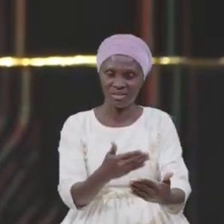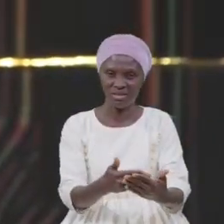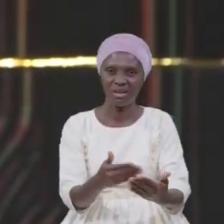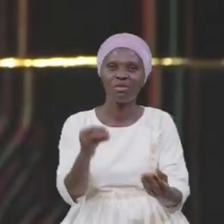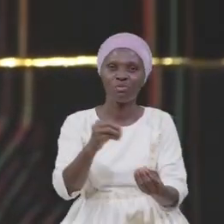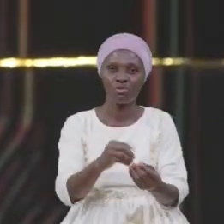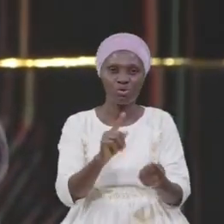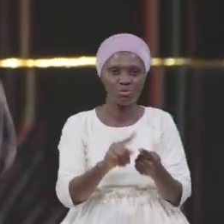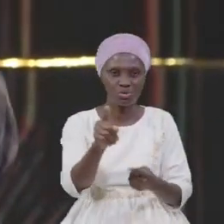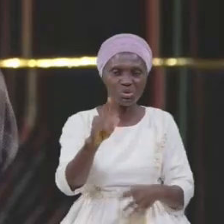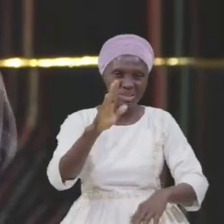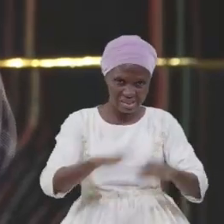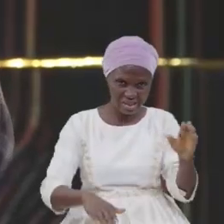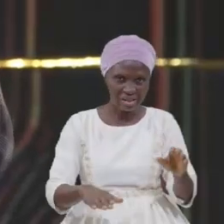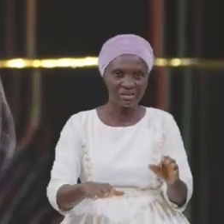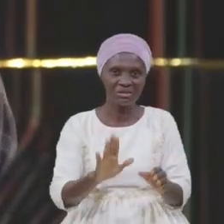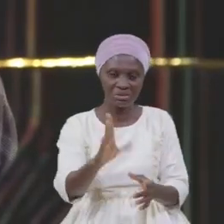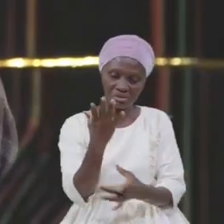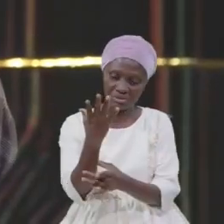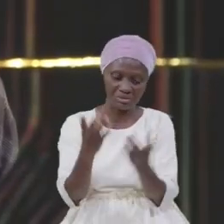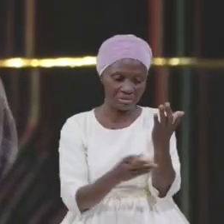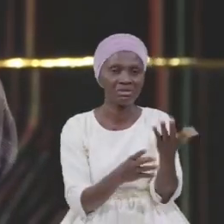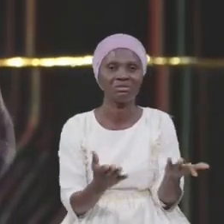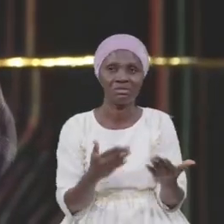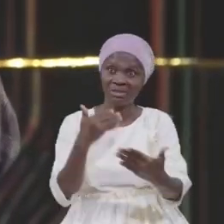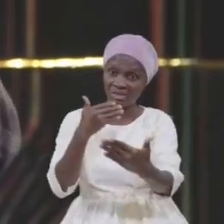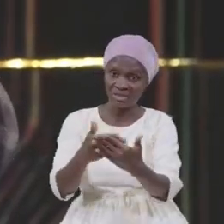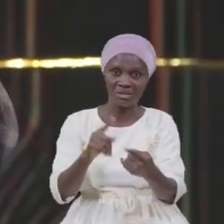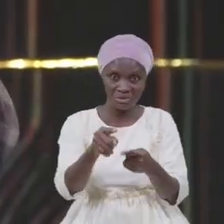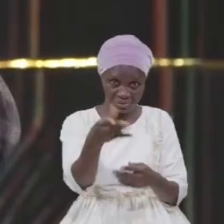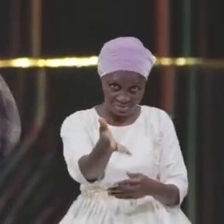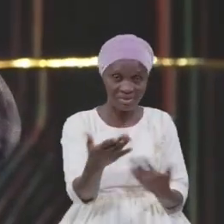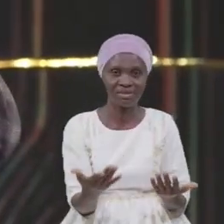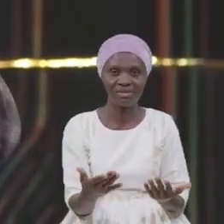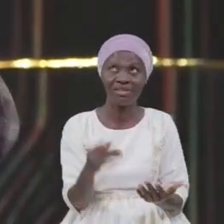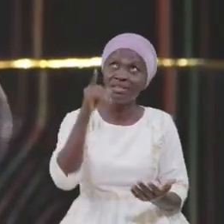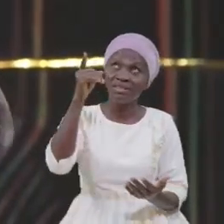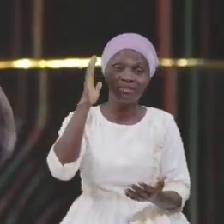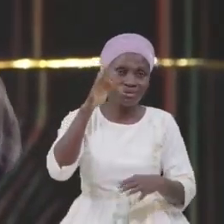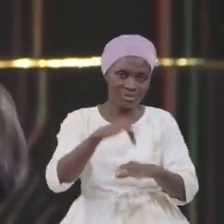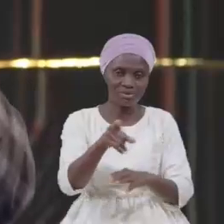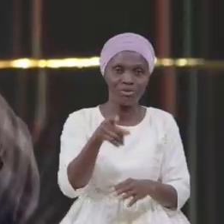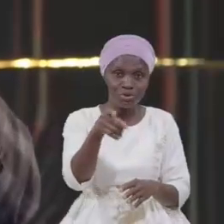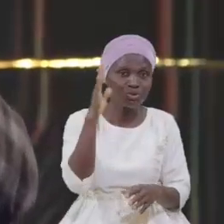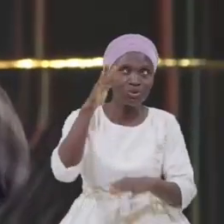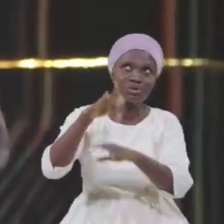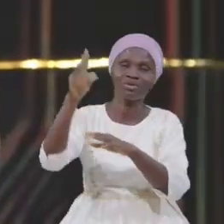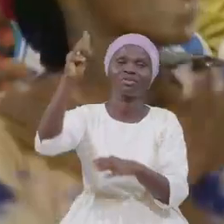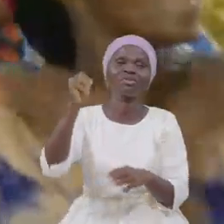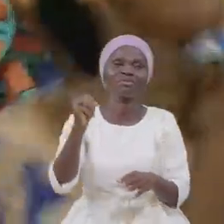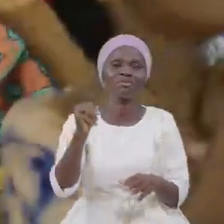hand. Near to you there. You will touch him. He will touch